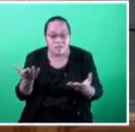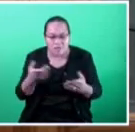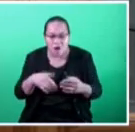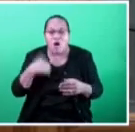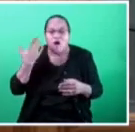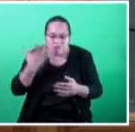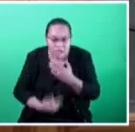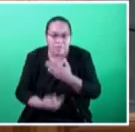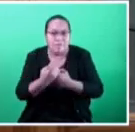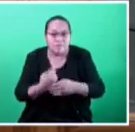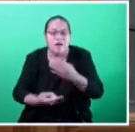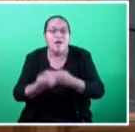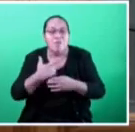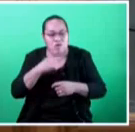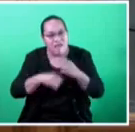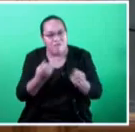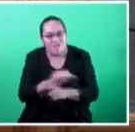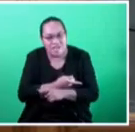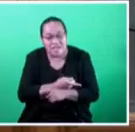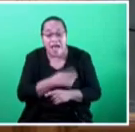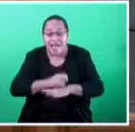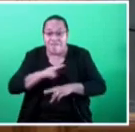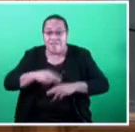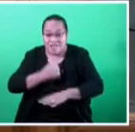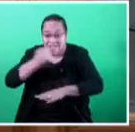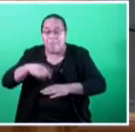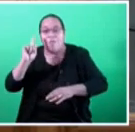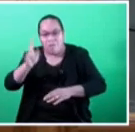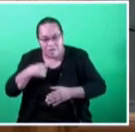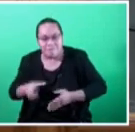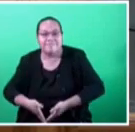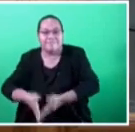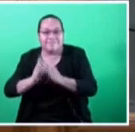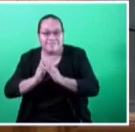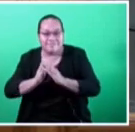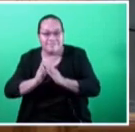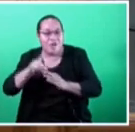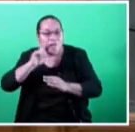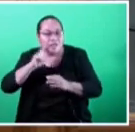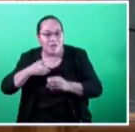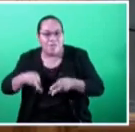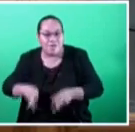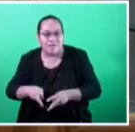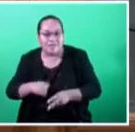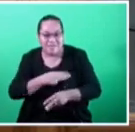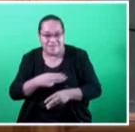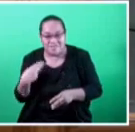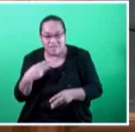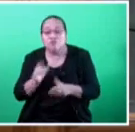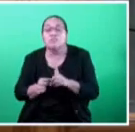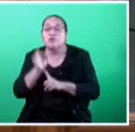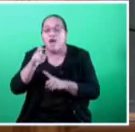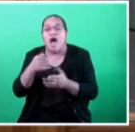worsen due to the effects of climate change, the Fijian government established Ministry of Waterways with the responsibility to improve storm